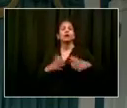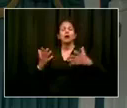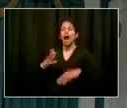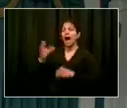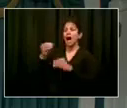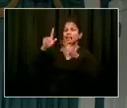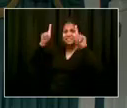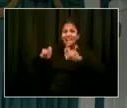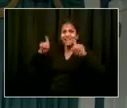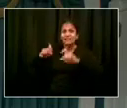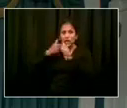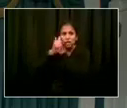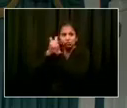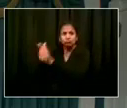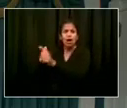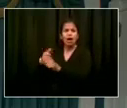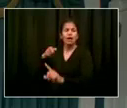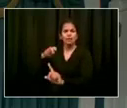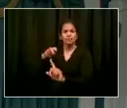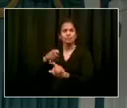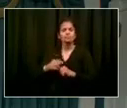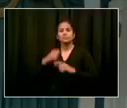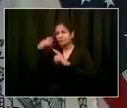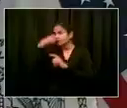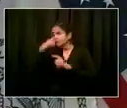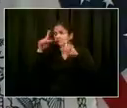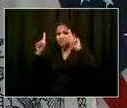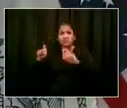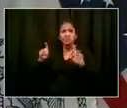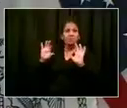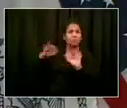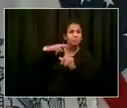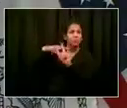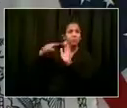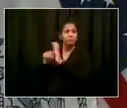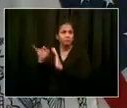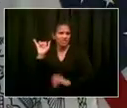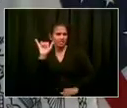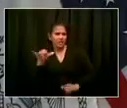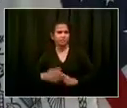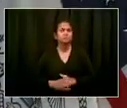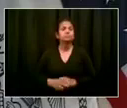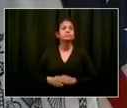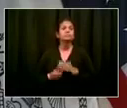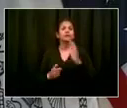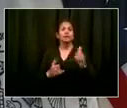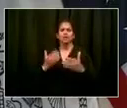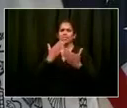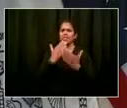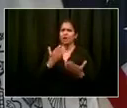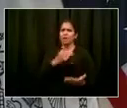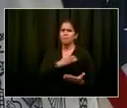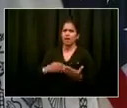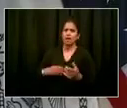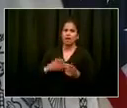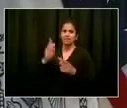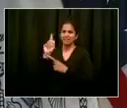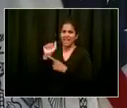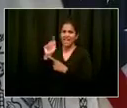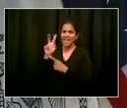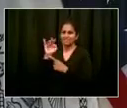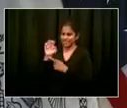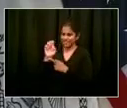Dave. And everyone, look, you heard from the city's doctor. What Dr. Choksi is